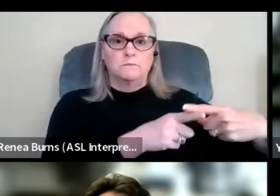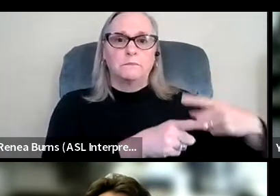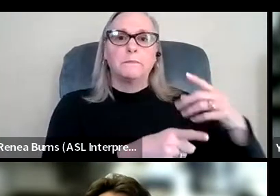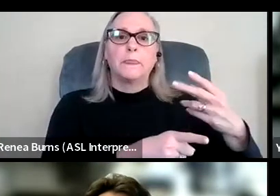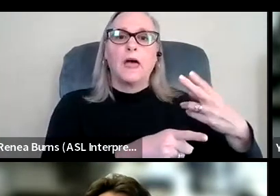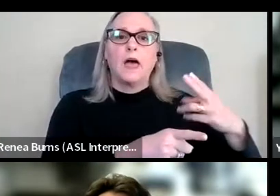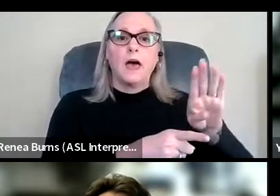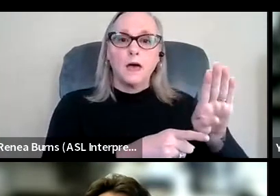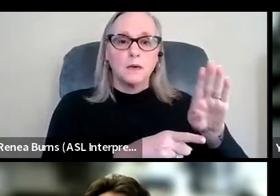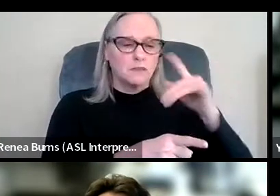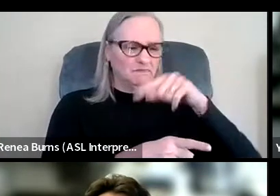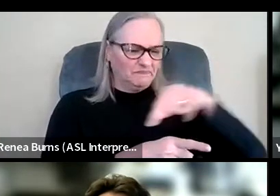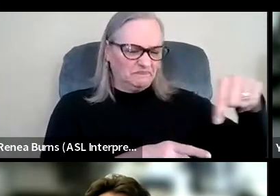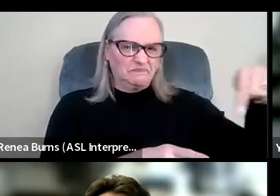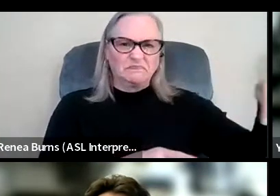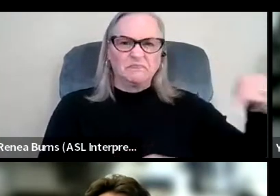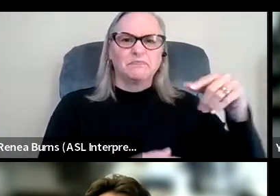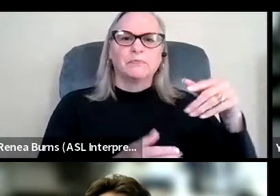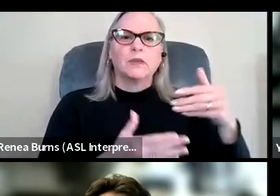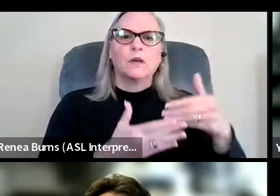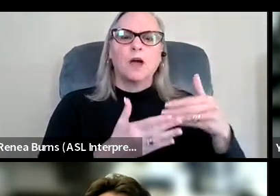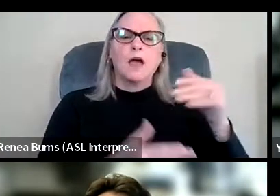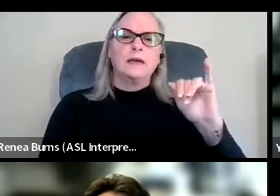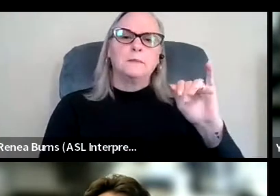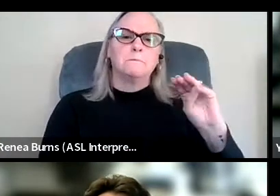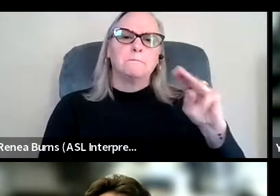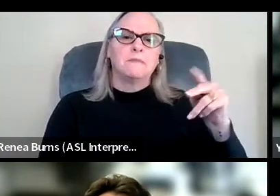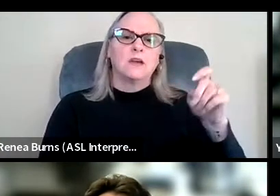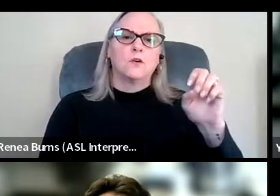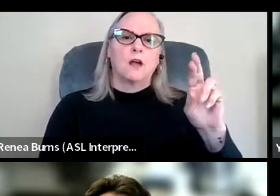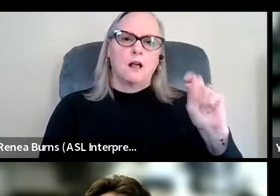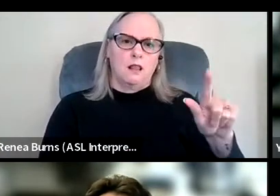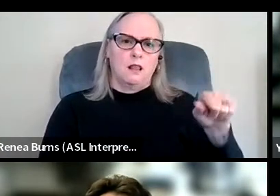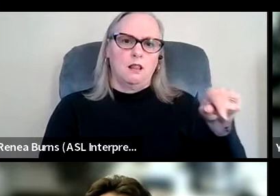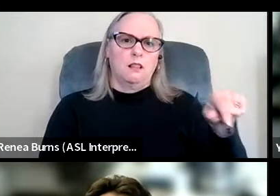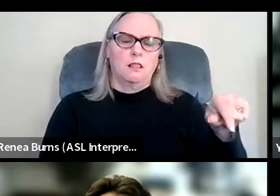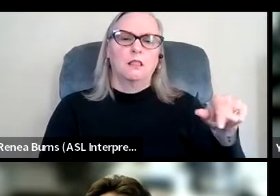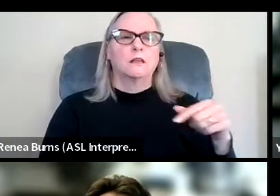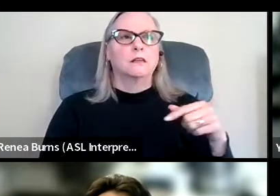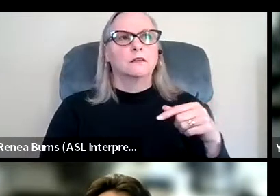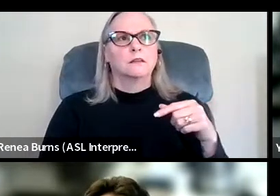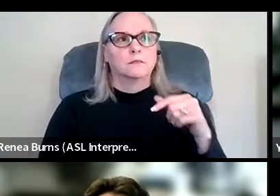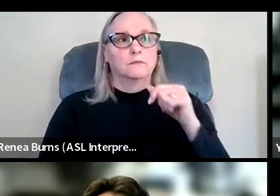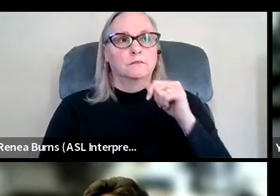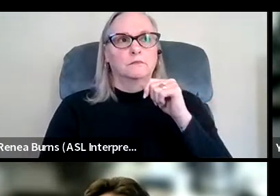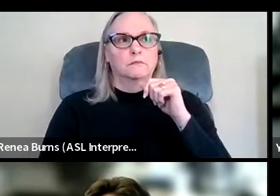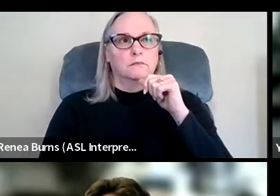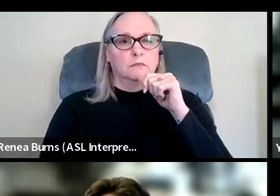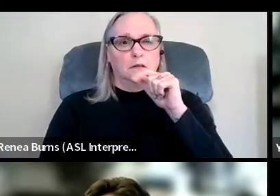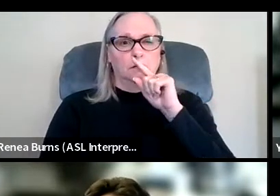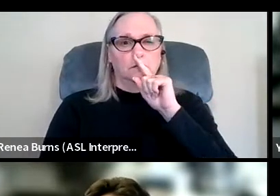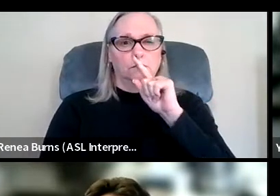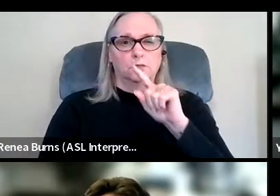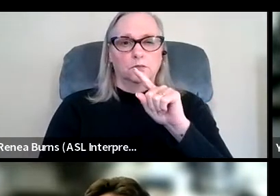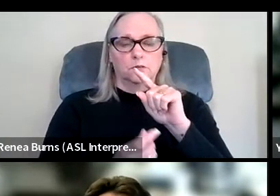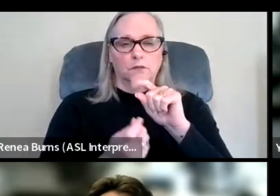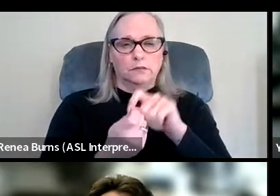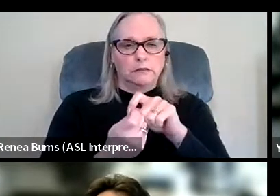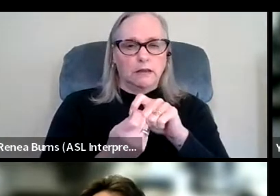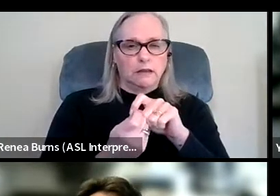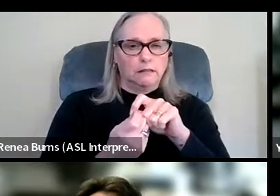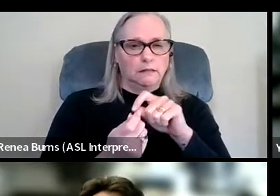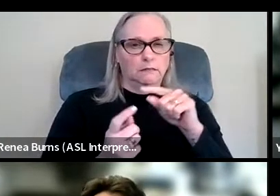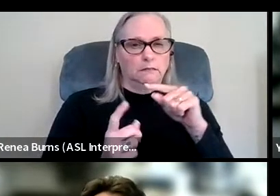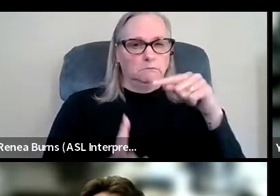just a few blocks down on Imperial. I'm not sure exactly what the details of that question were.